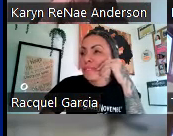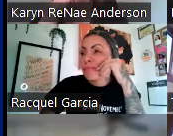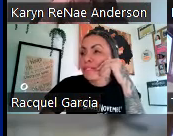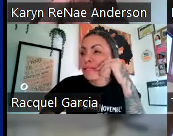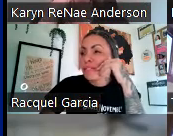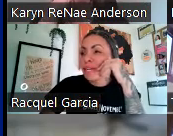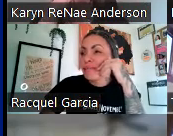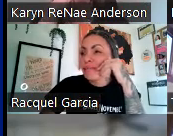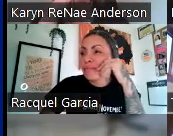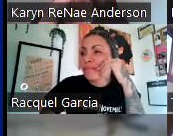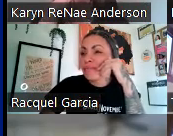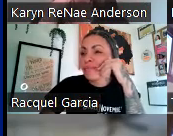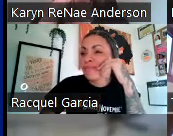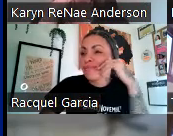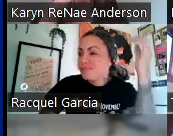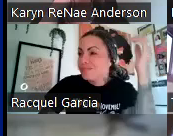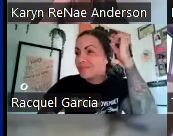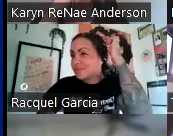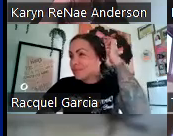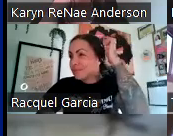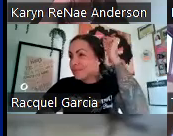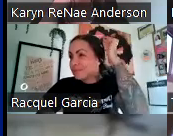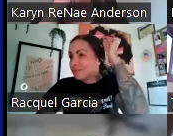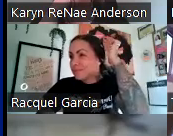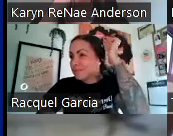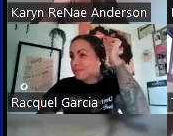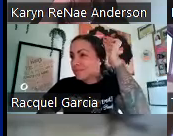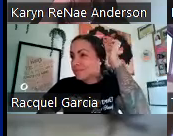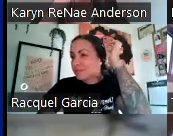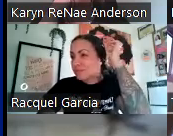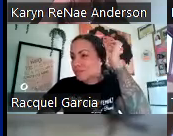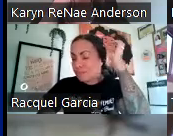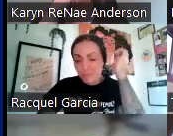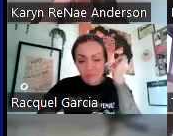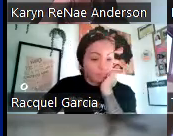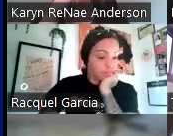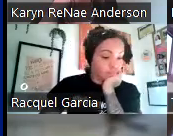She's here. Present in the chat. Okay. Maria Martinez.